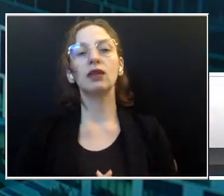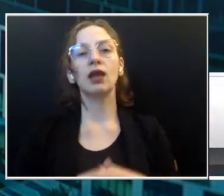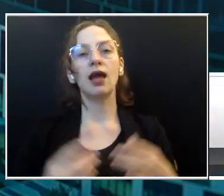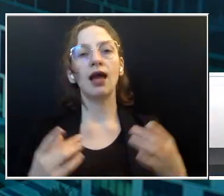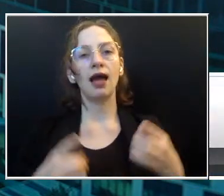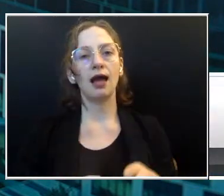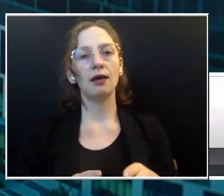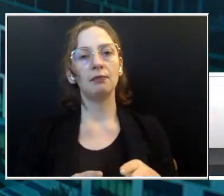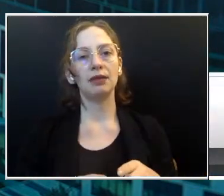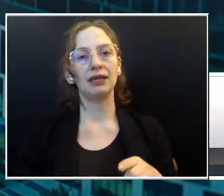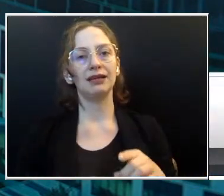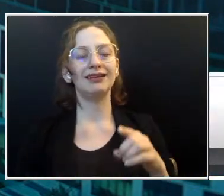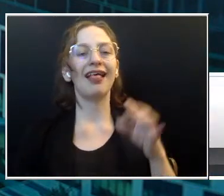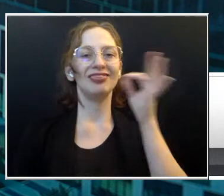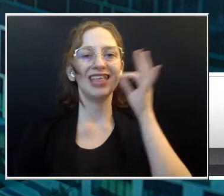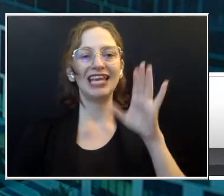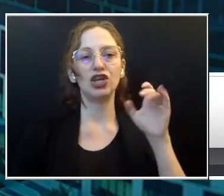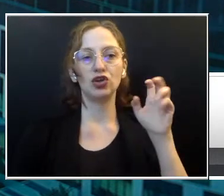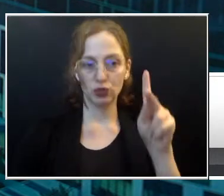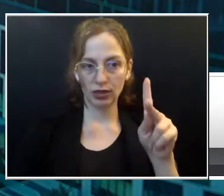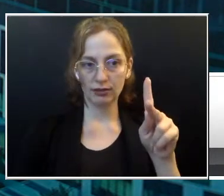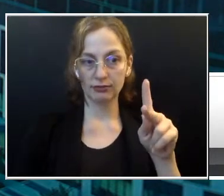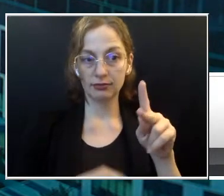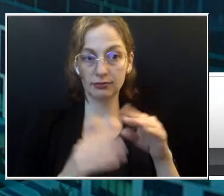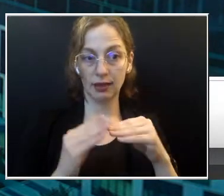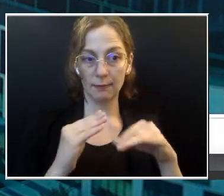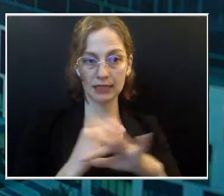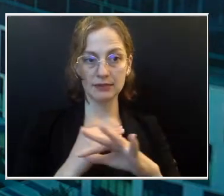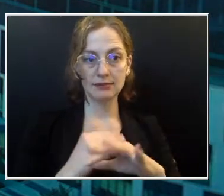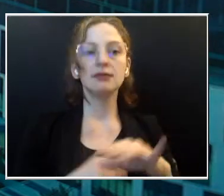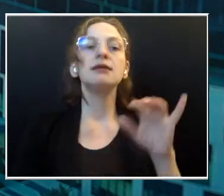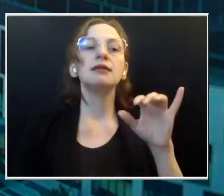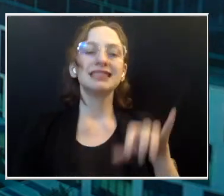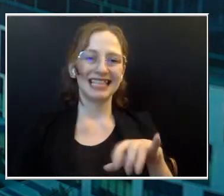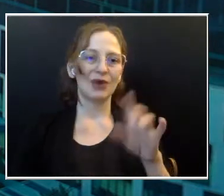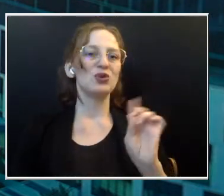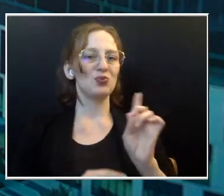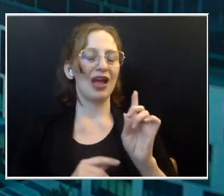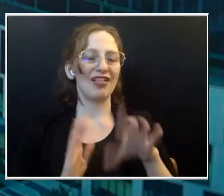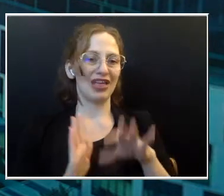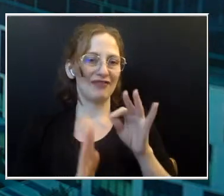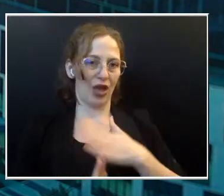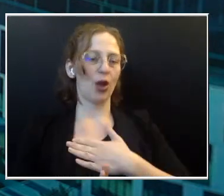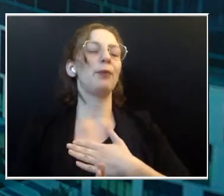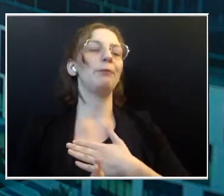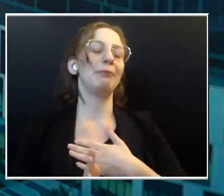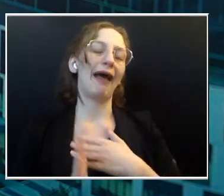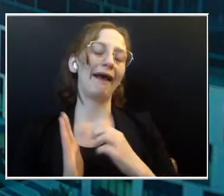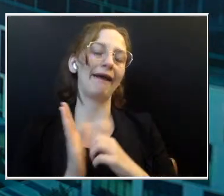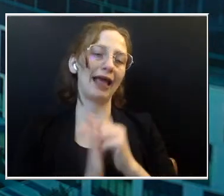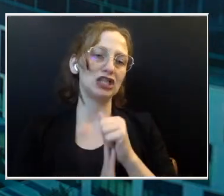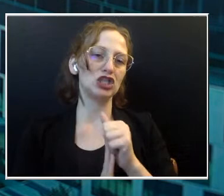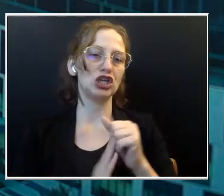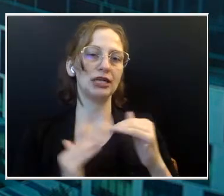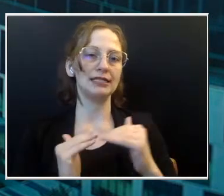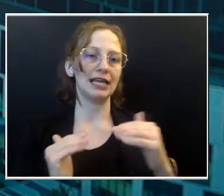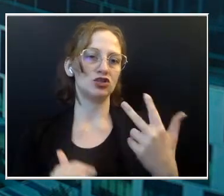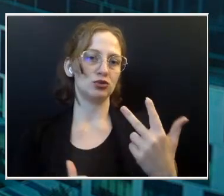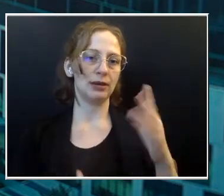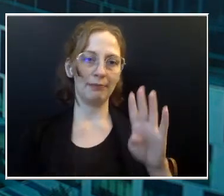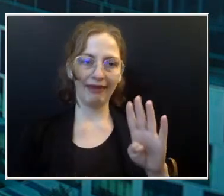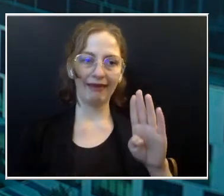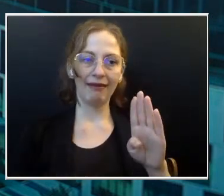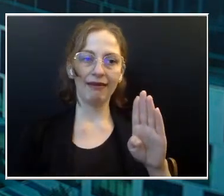which is also where my cancer was diagnosed, stage 3B in 2015. So often when I drive by that hospital, I'm